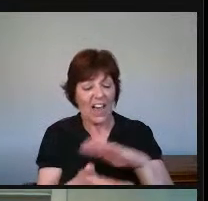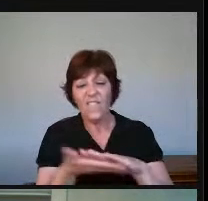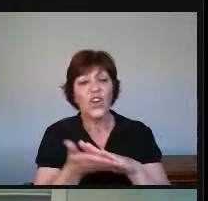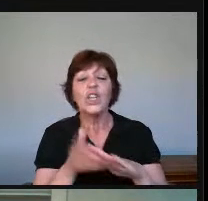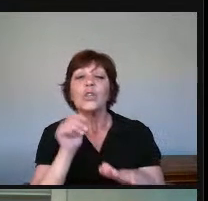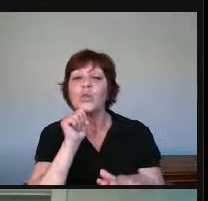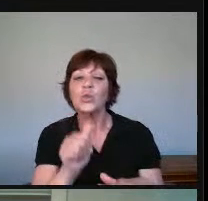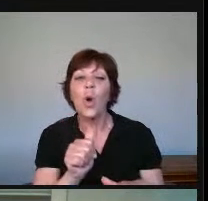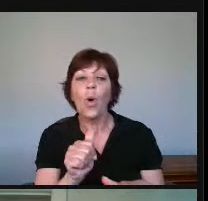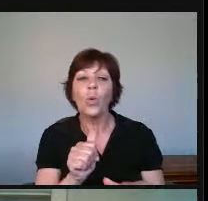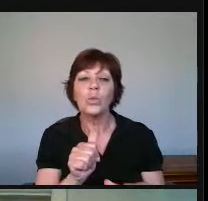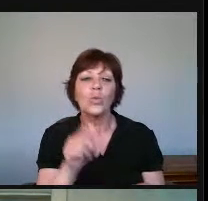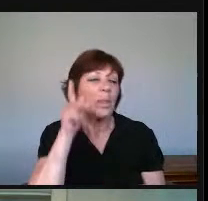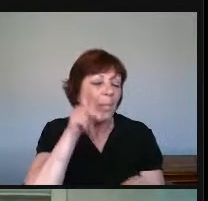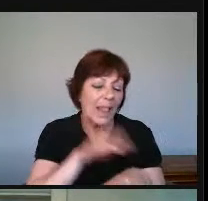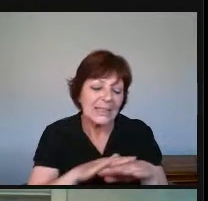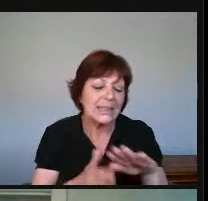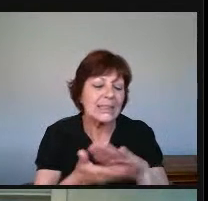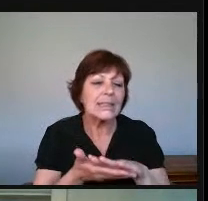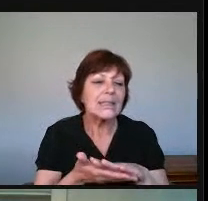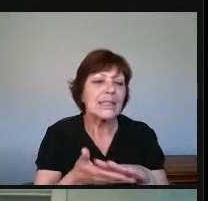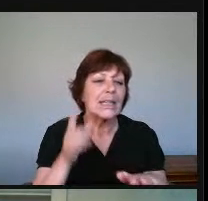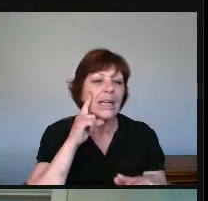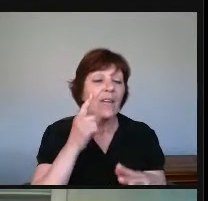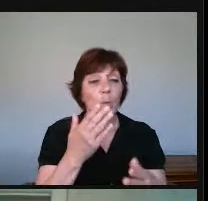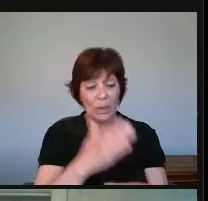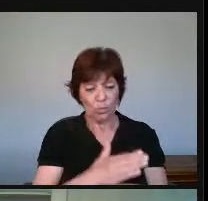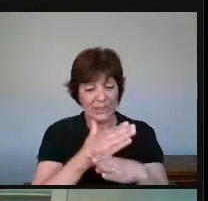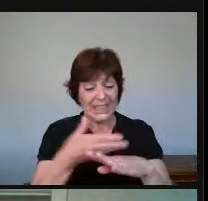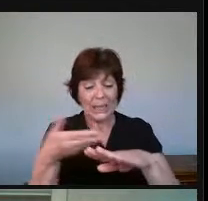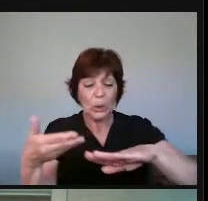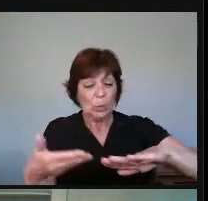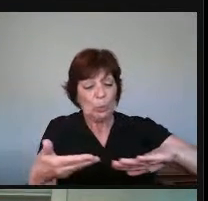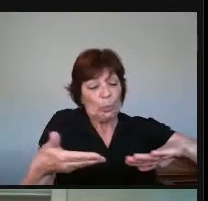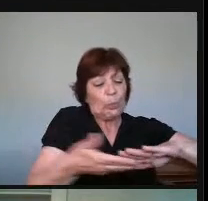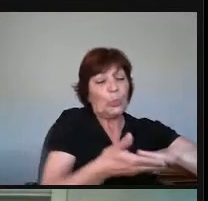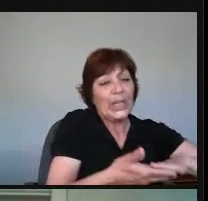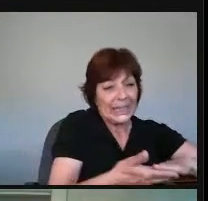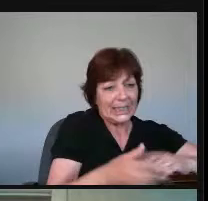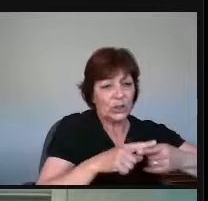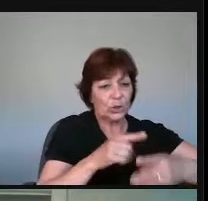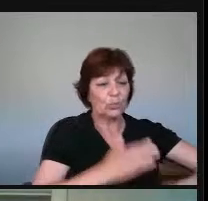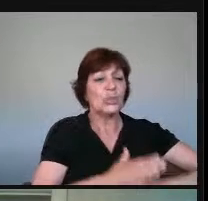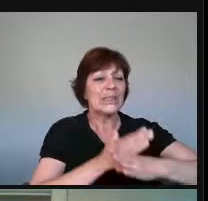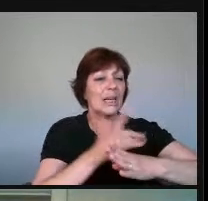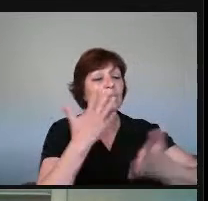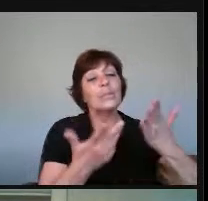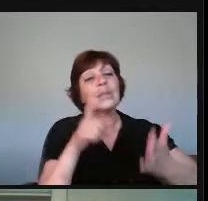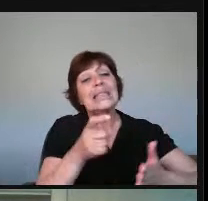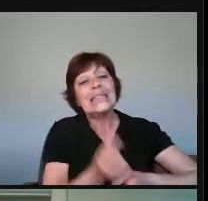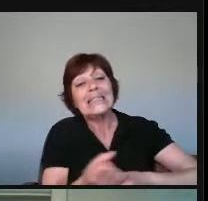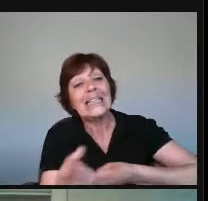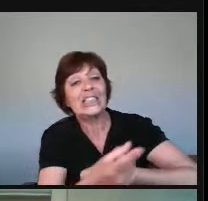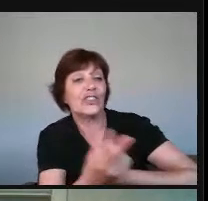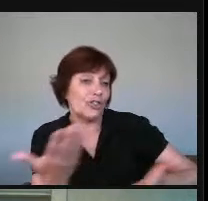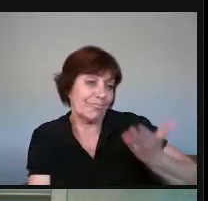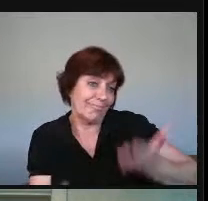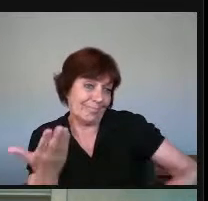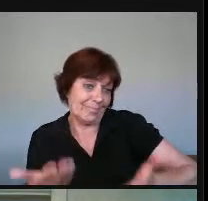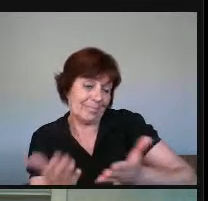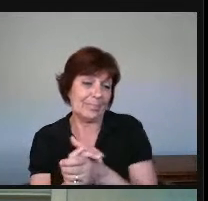If you want to protect it, you can get one of those little sleeves, I'm sure, at I don't know the stores,